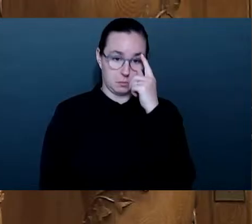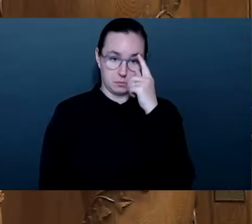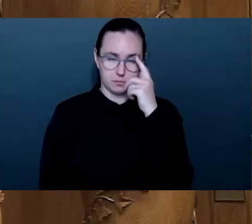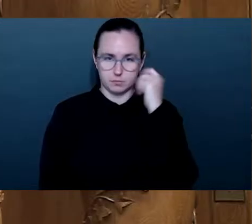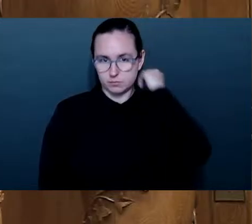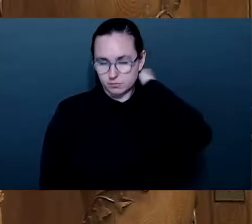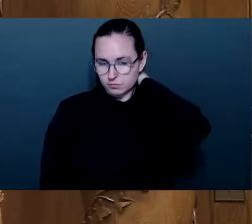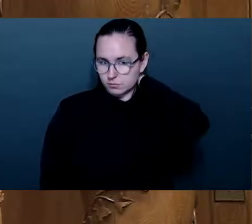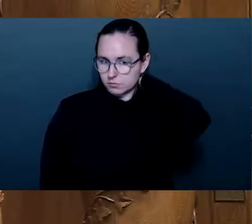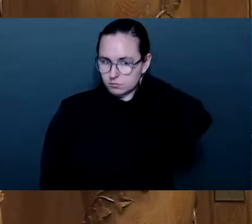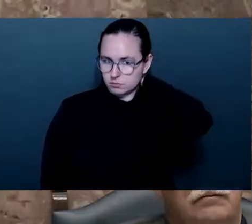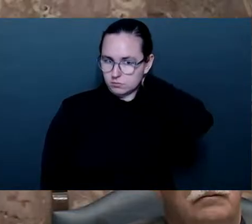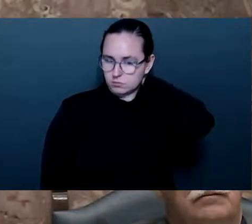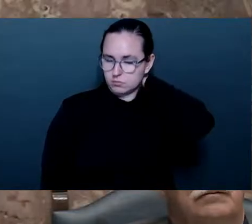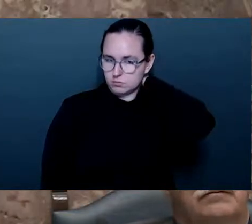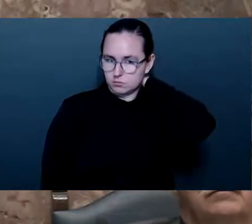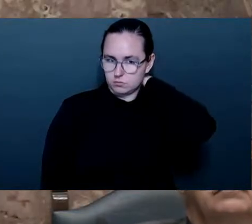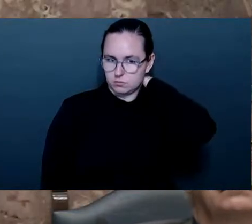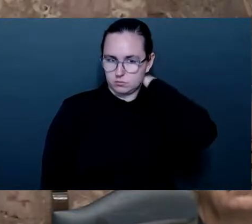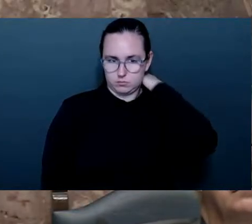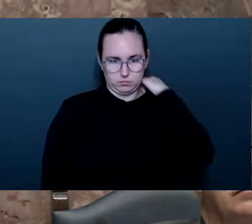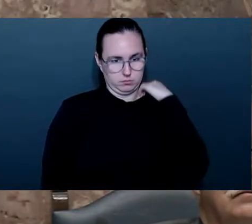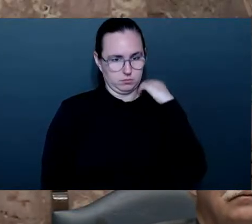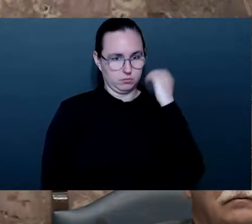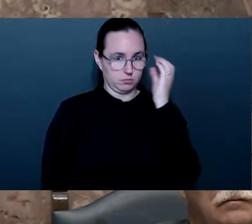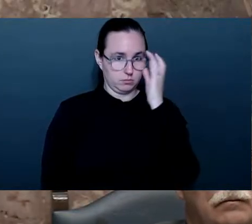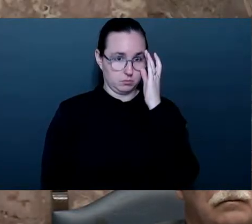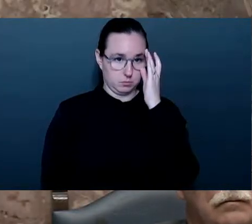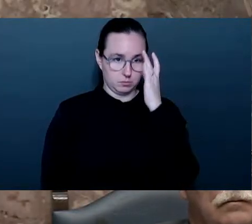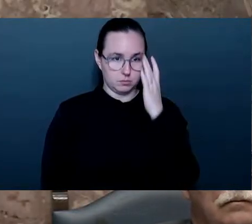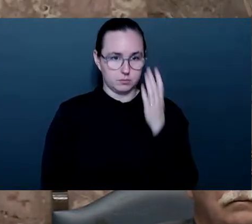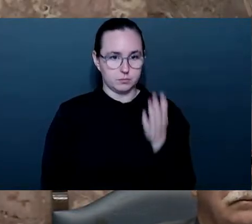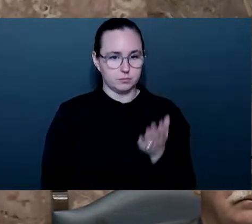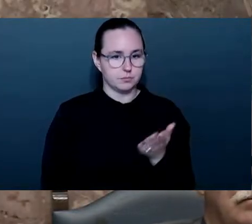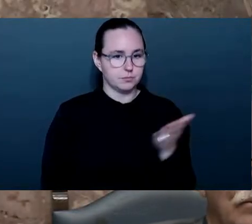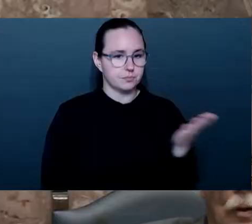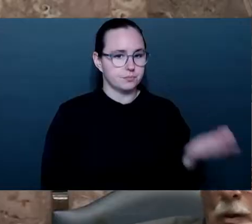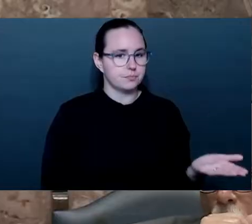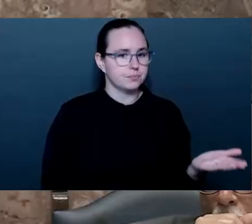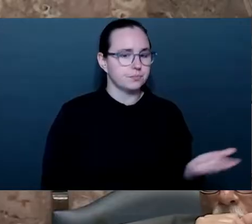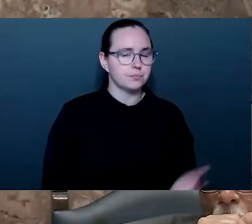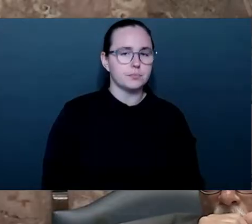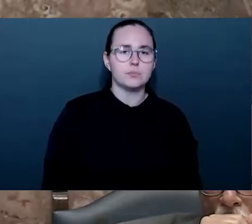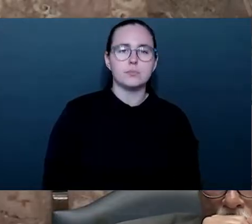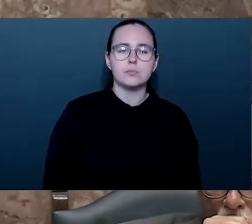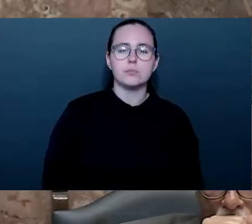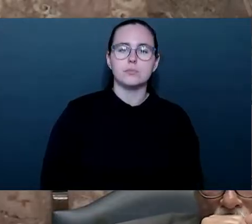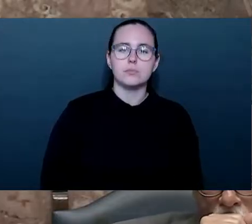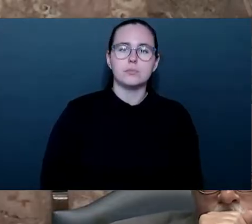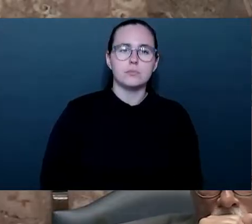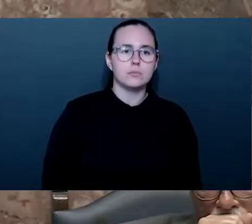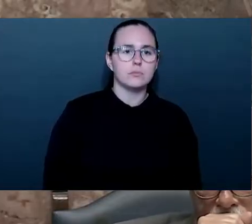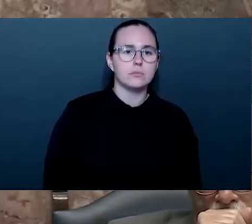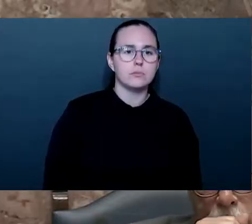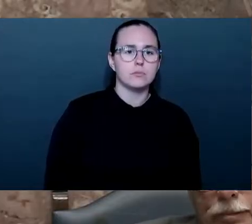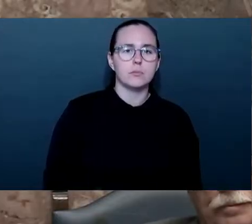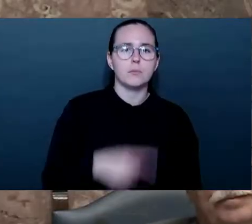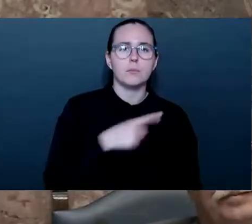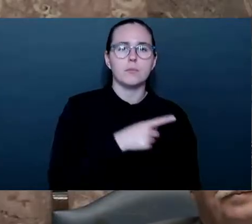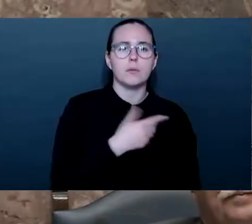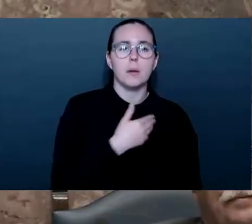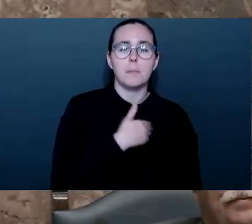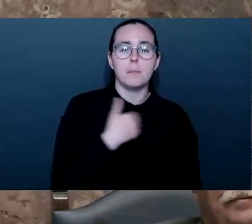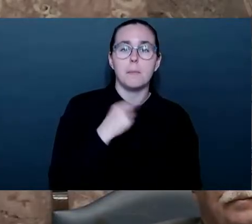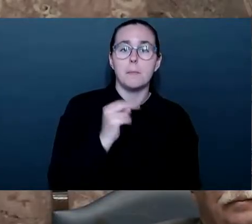seniors waiting aren't maybe getting kicked out of care, but they can't get in. There's up to a 4-year wait to